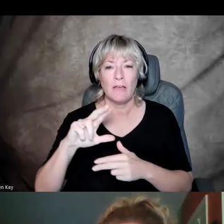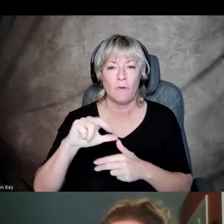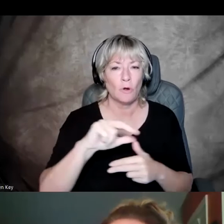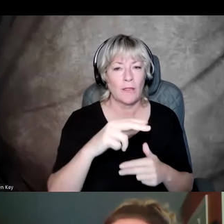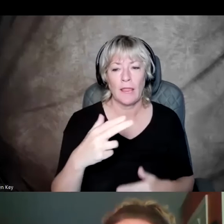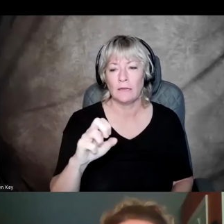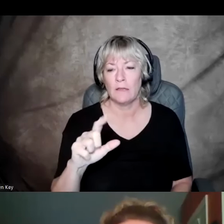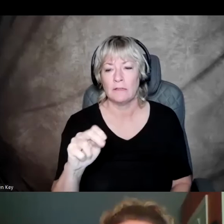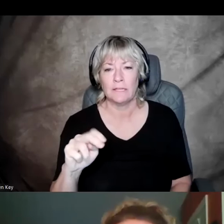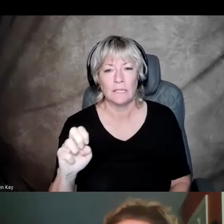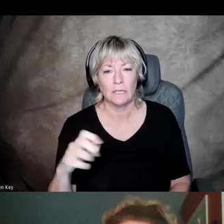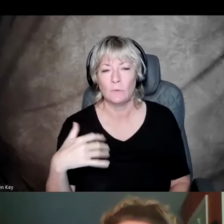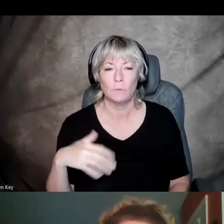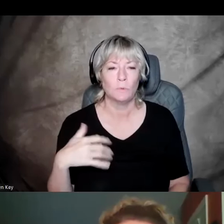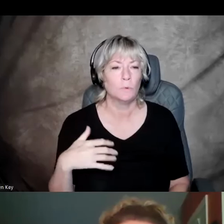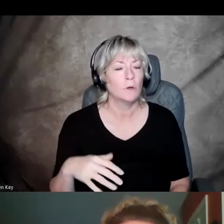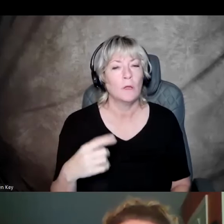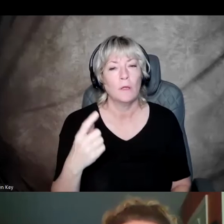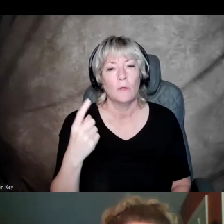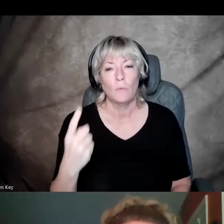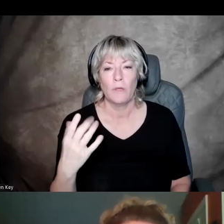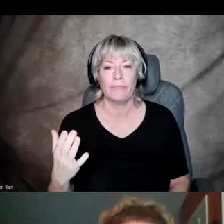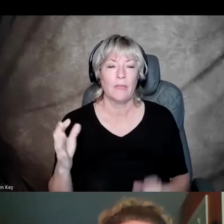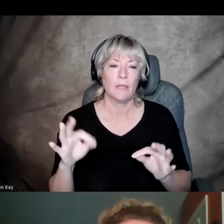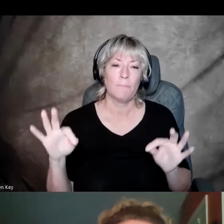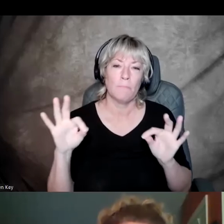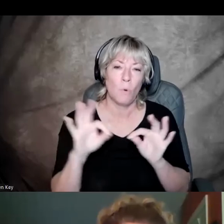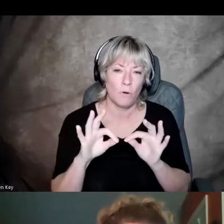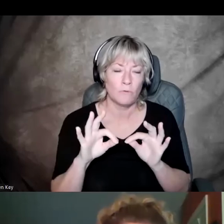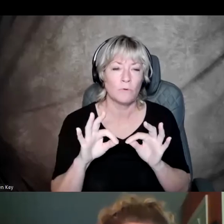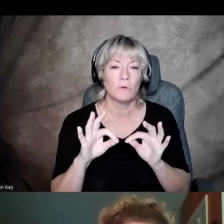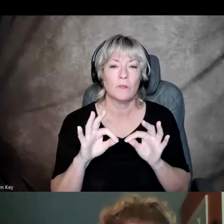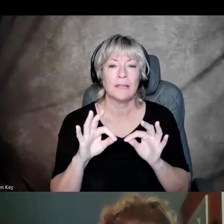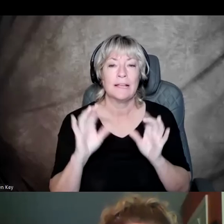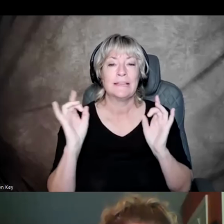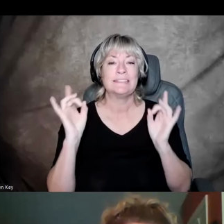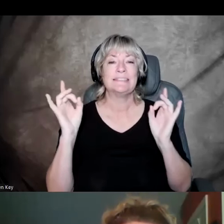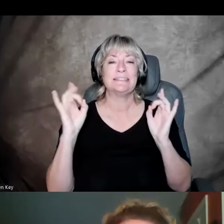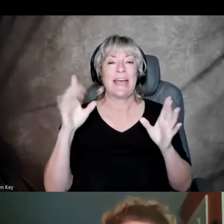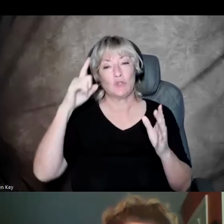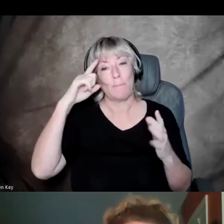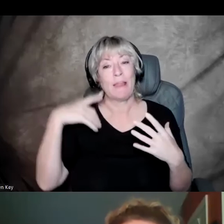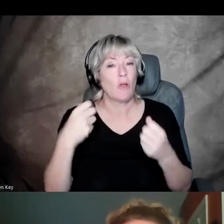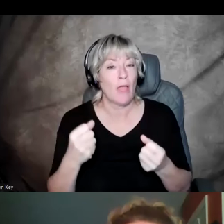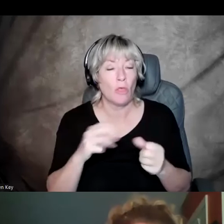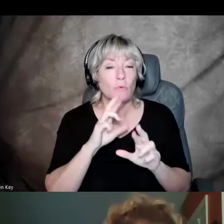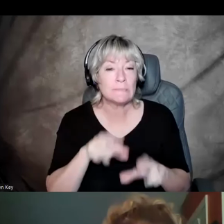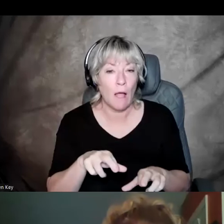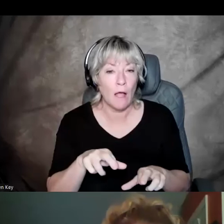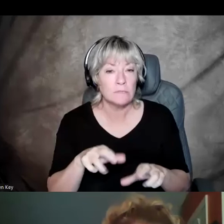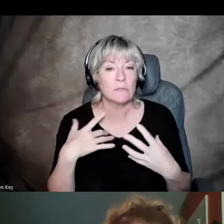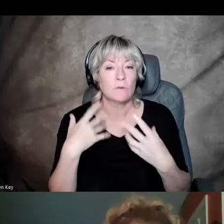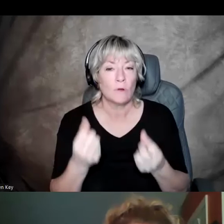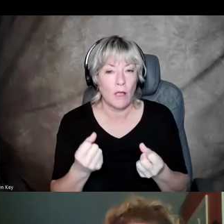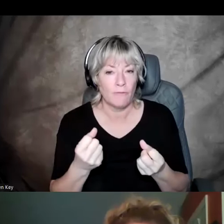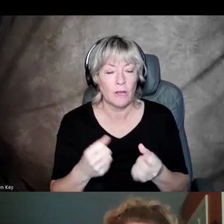Helene. One of the things that is so important is disaster mental health response and recovery. And the